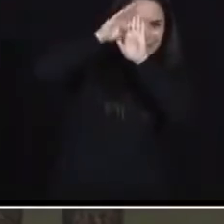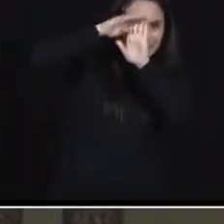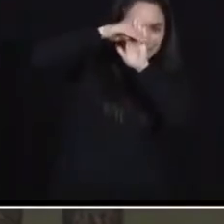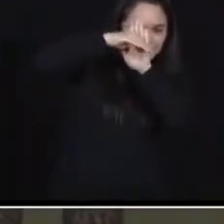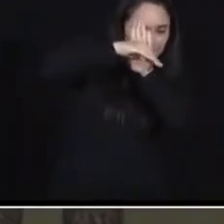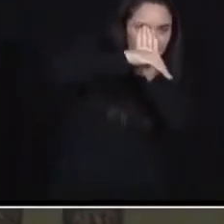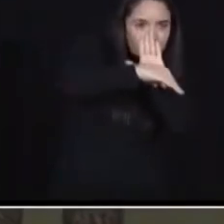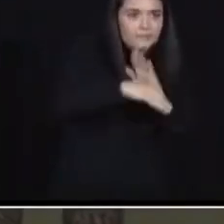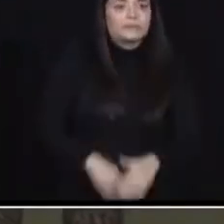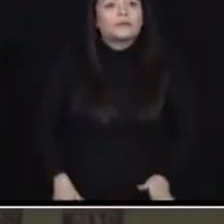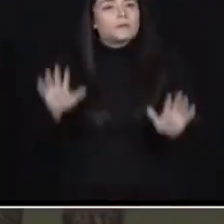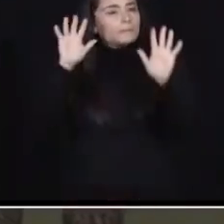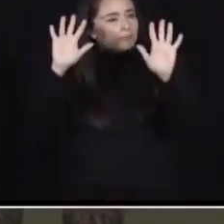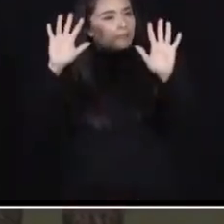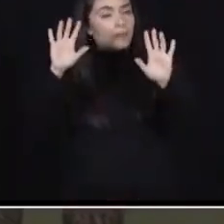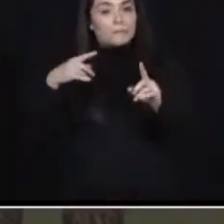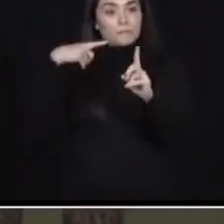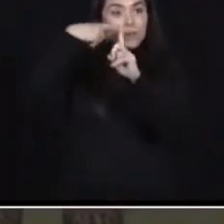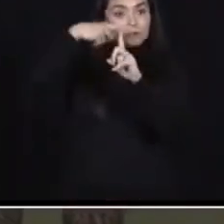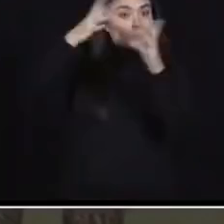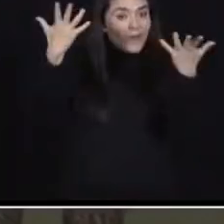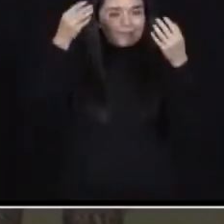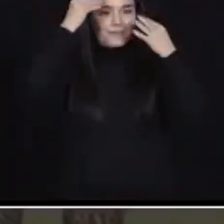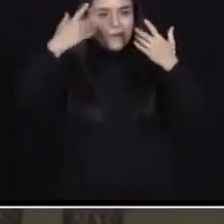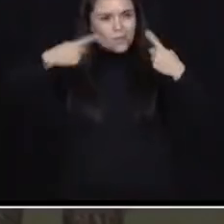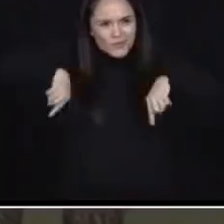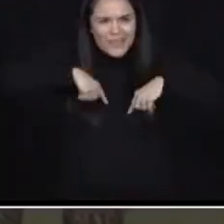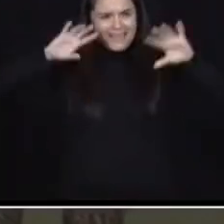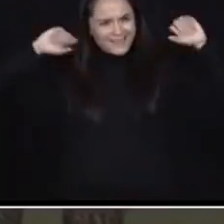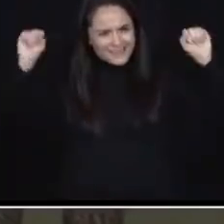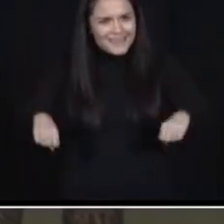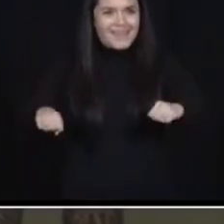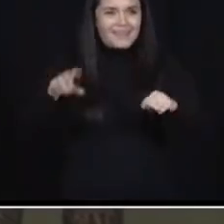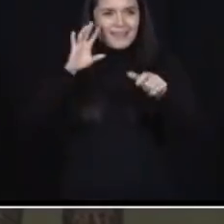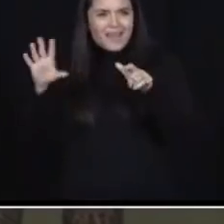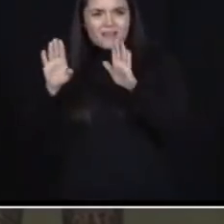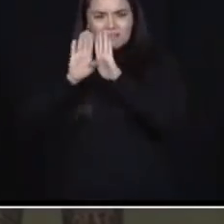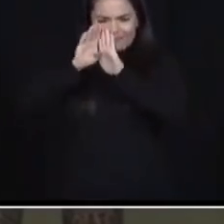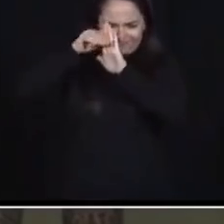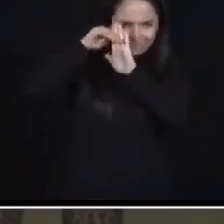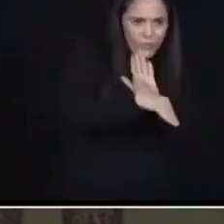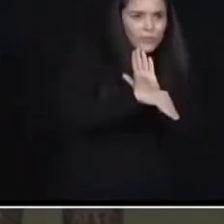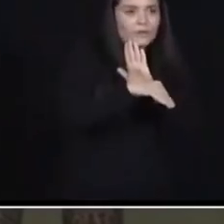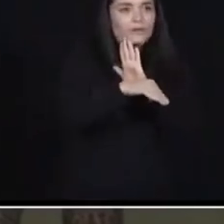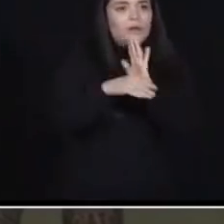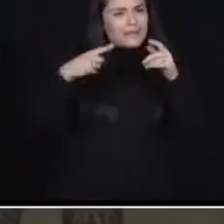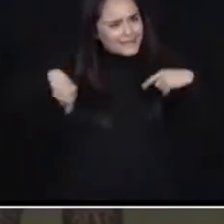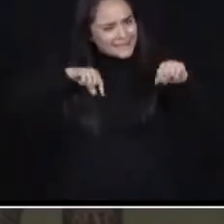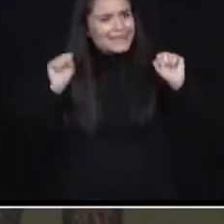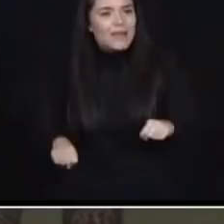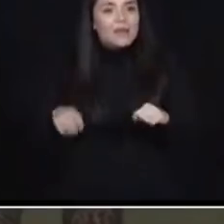But here's the good news. We can change the course. We can bend the curve and get this virus